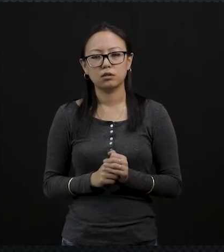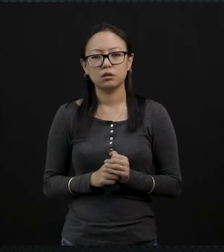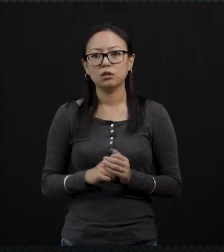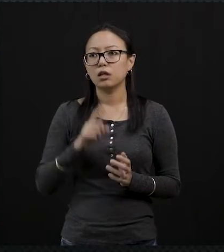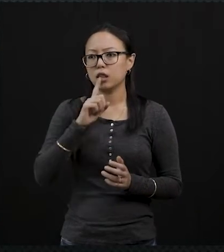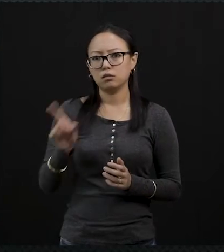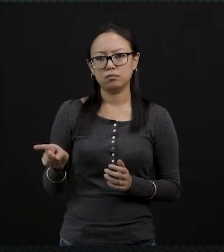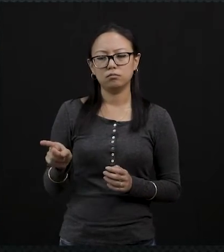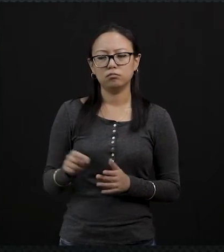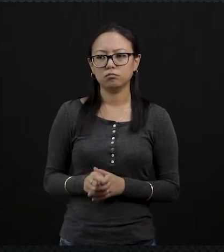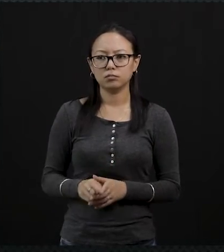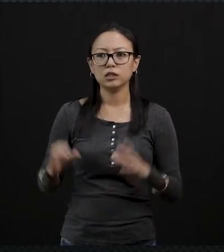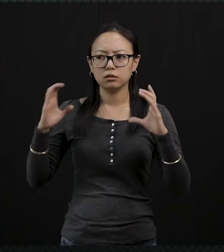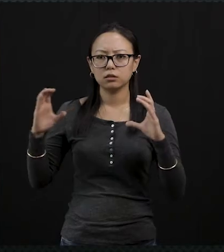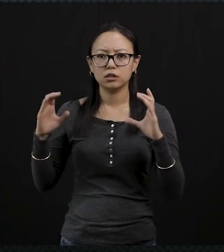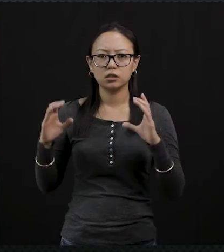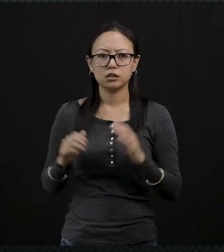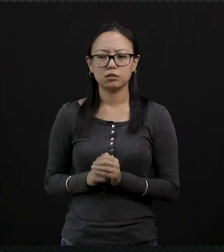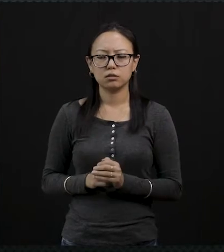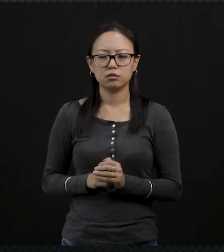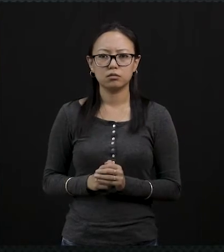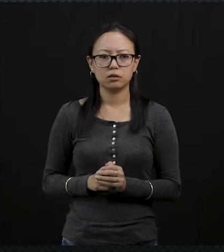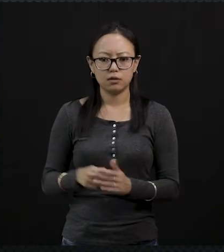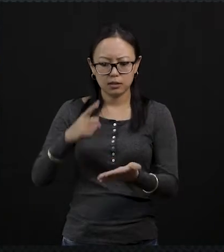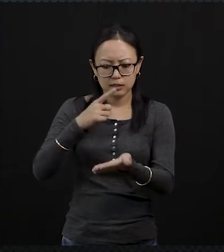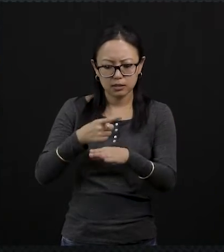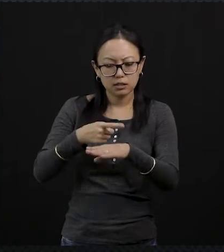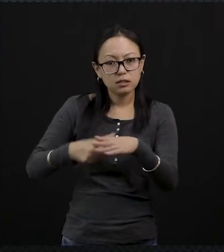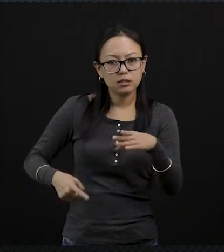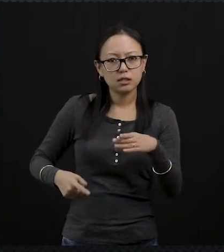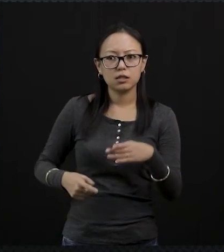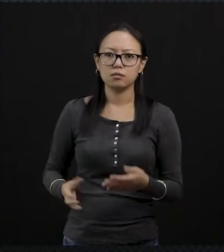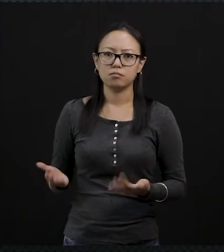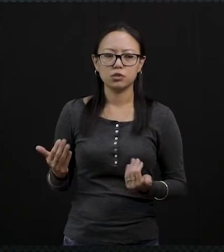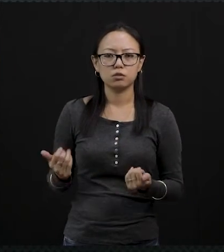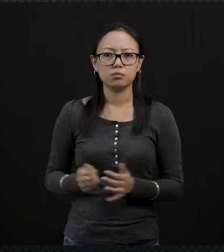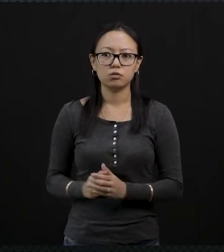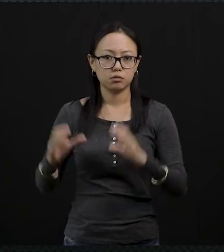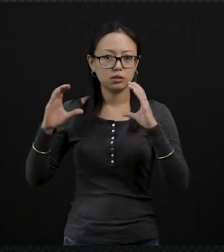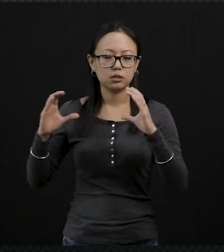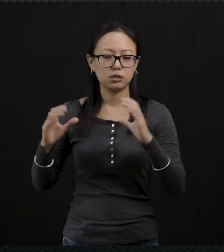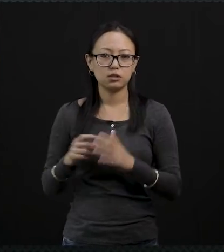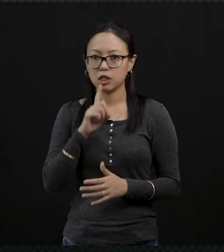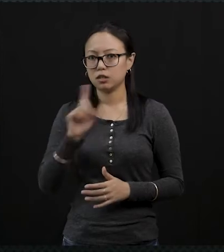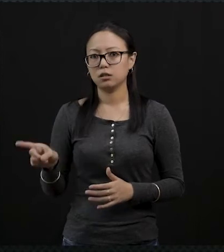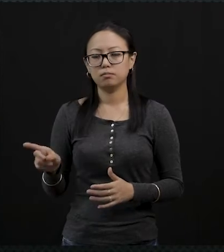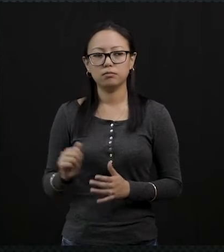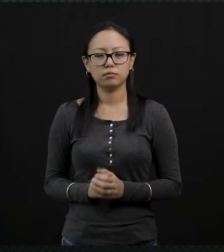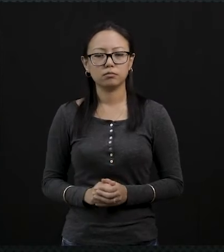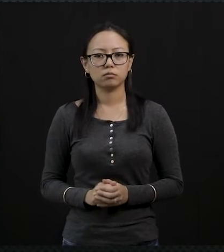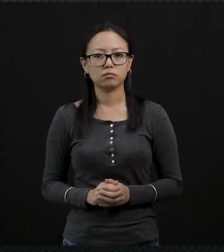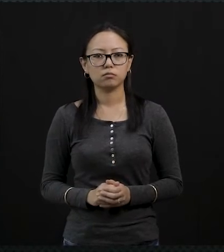life, okay. Suppose there's let's say your brother or your sibling, now they're